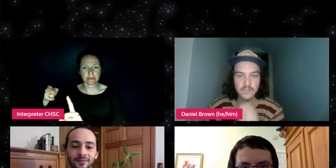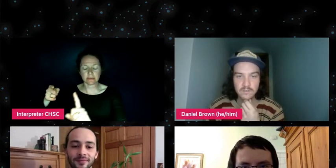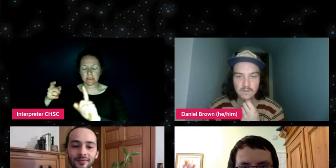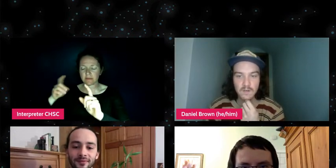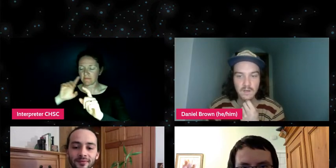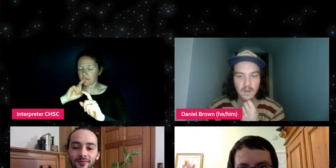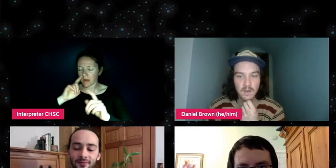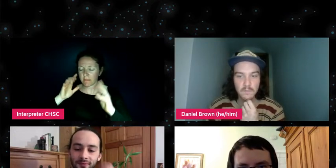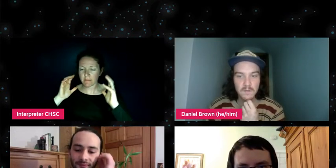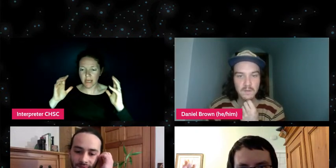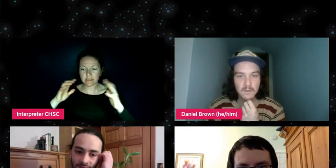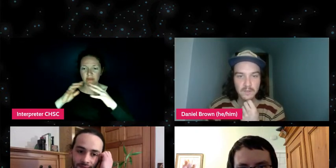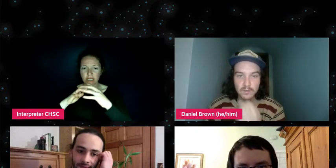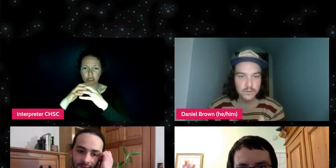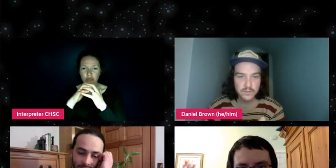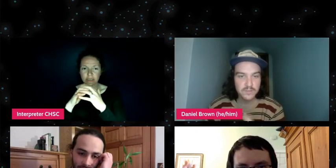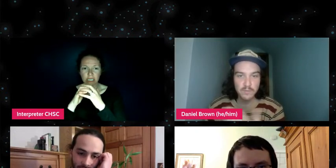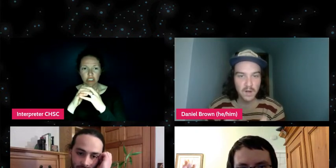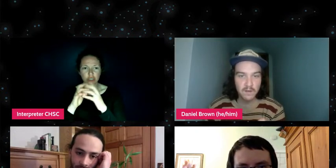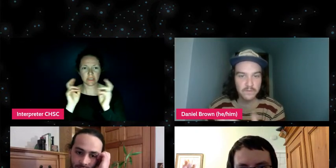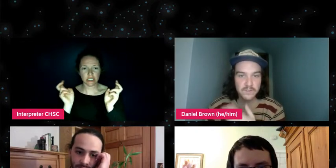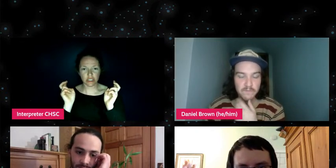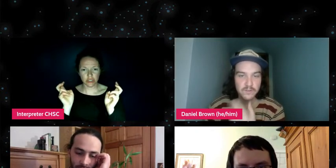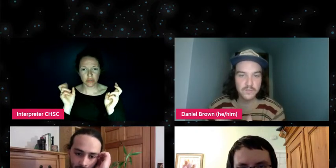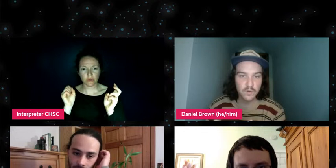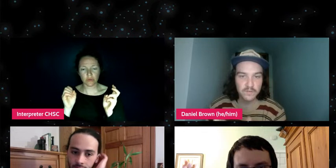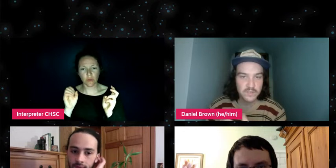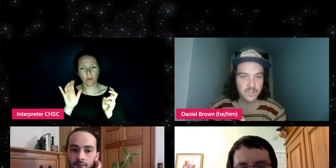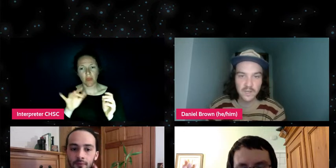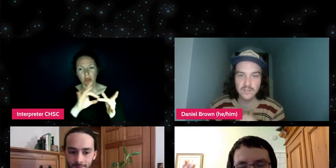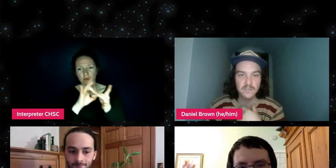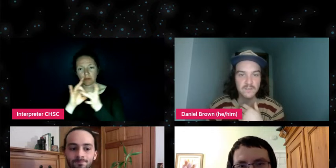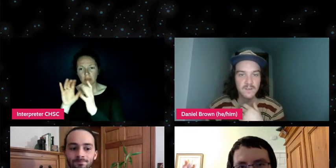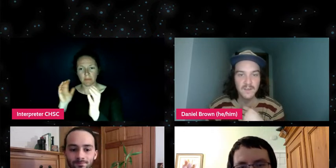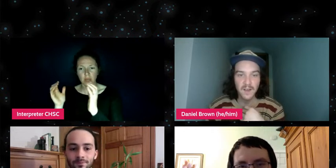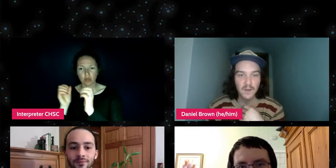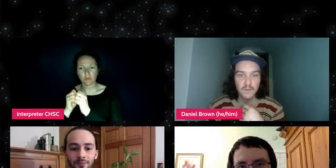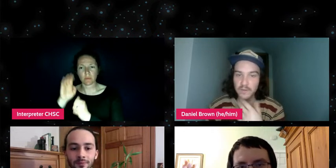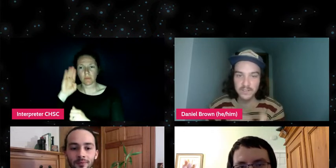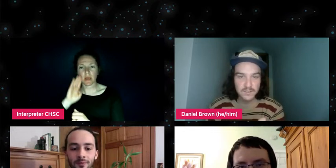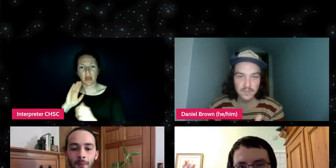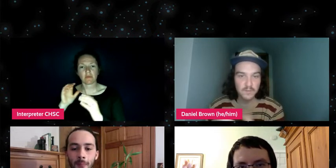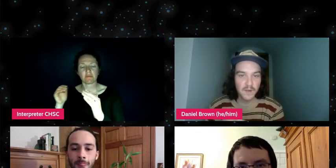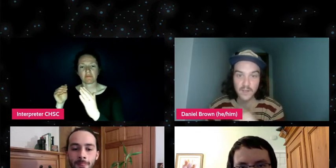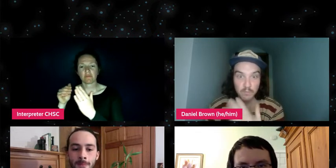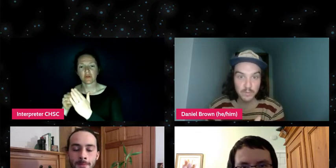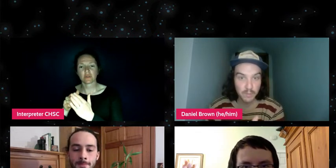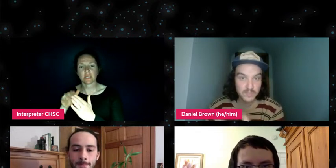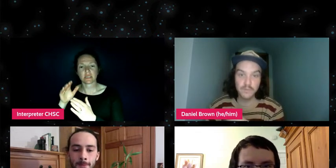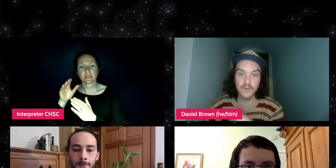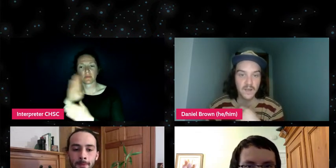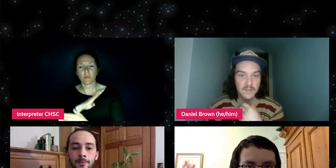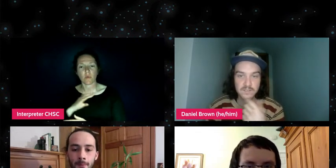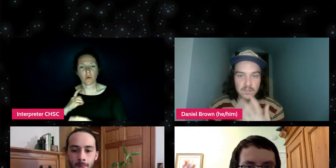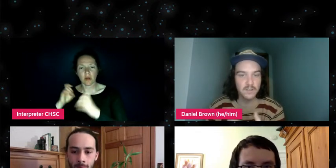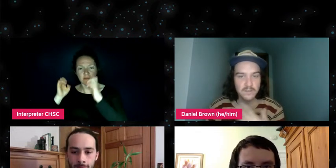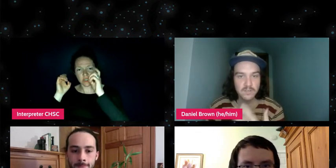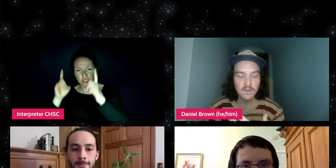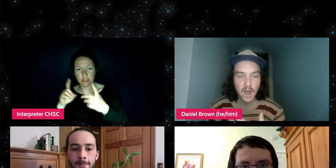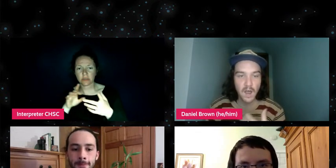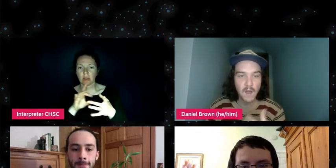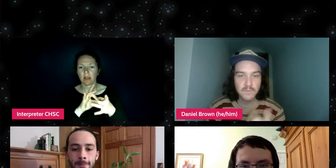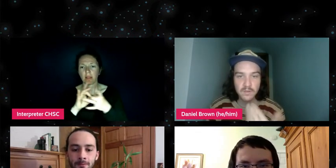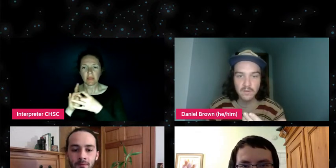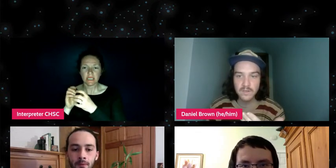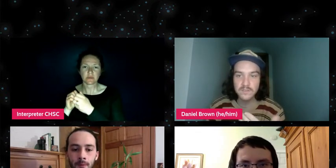intersectional issue. The allusions to Brown versus Board of Education linked to the Montgomery bus boycotts, you know, and